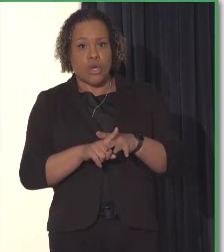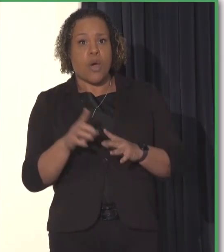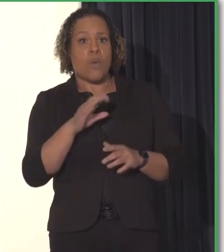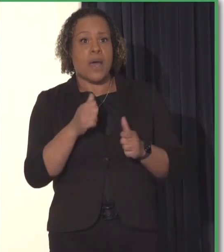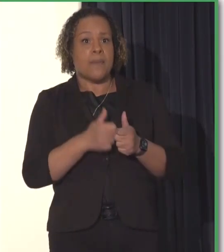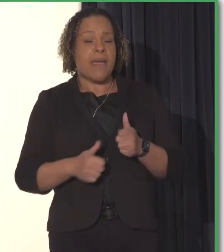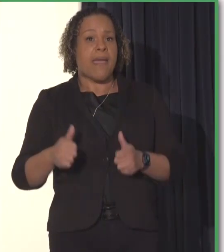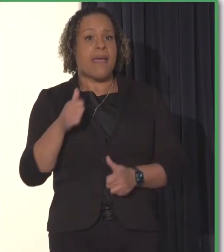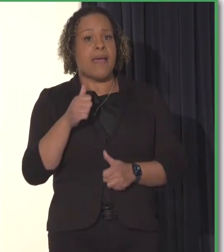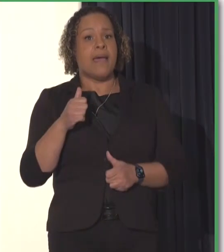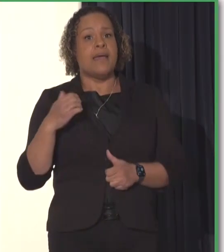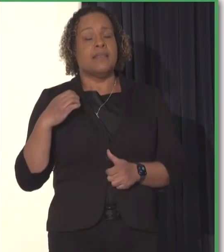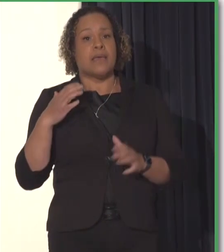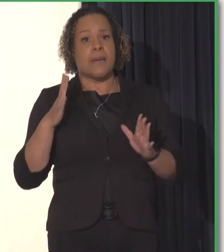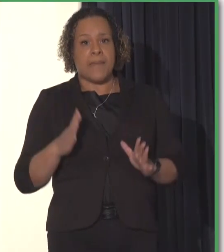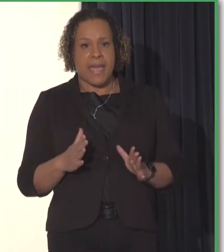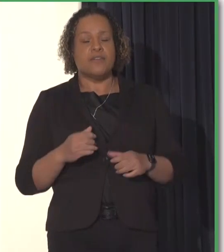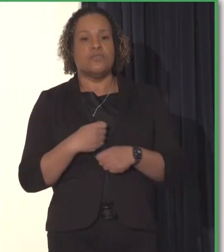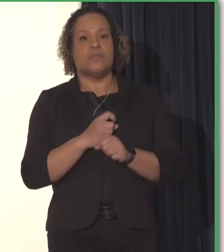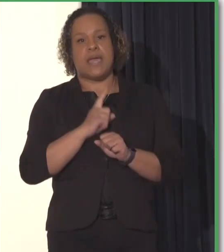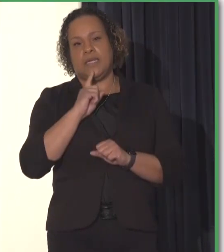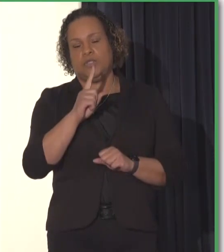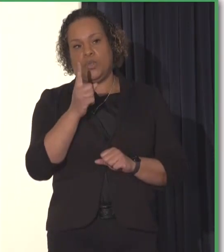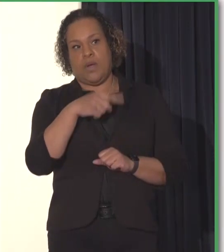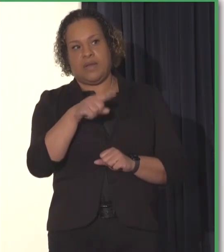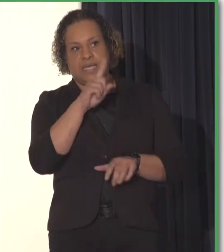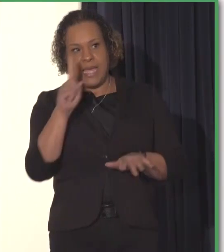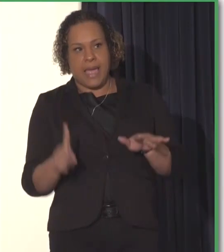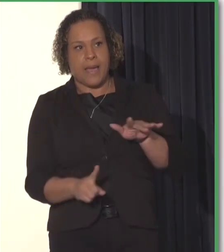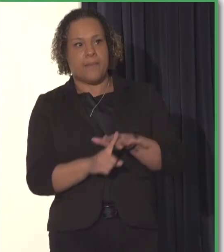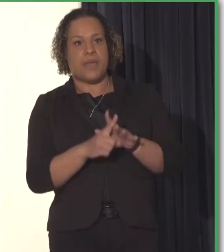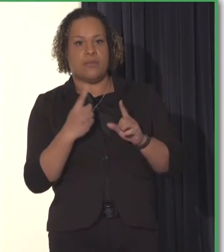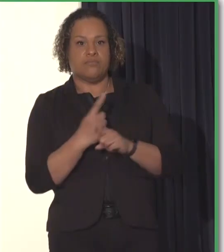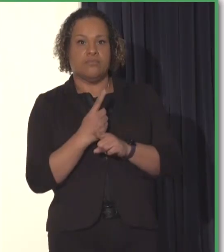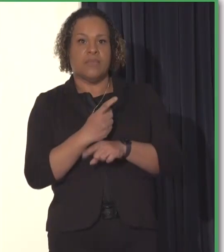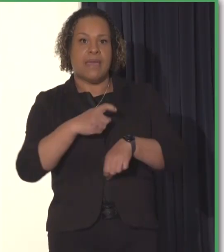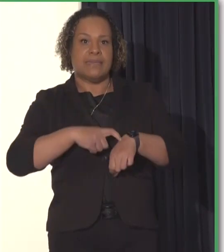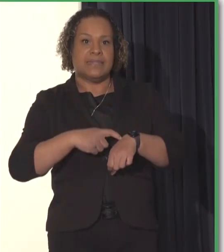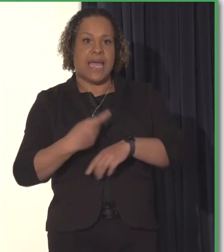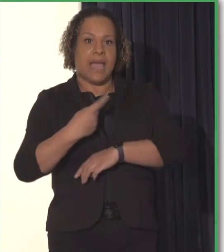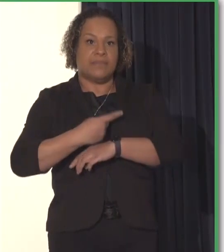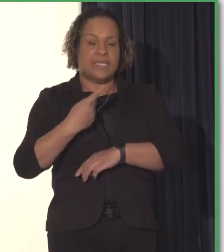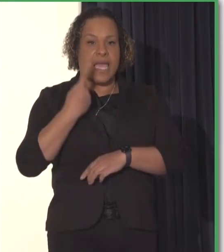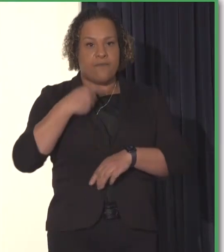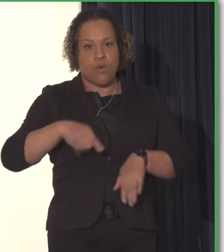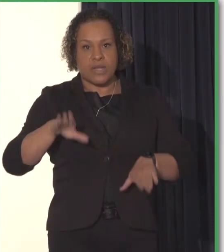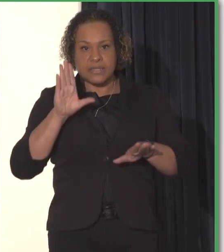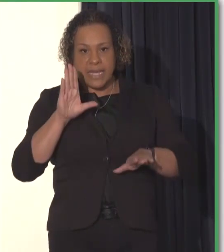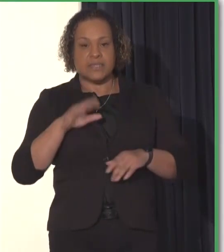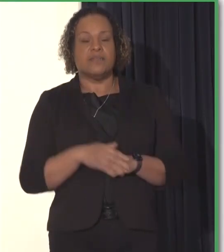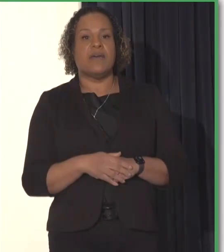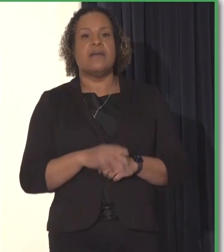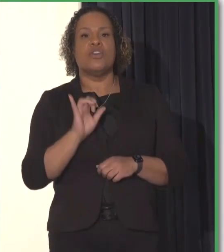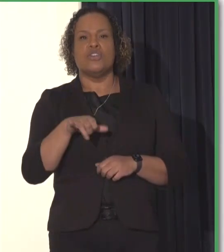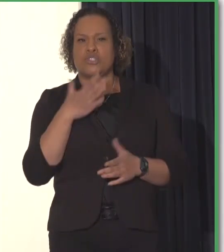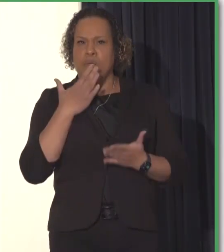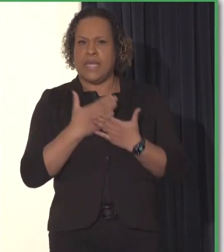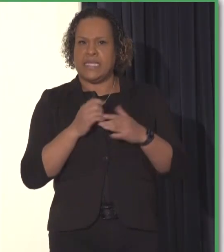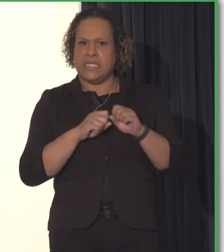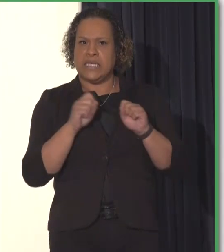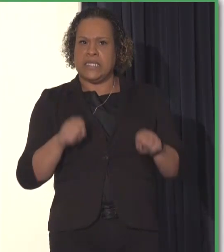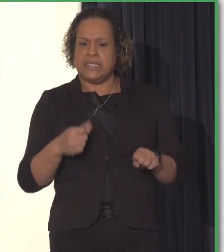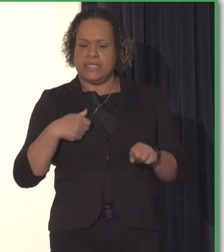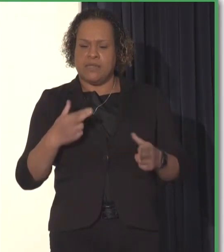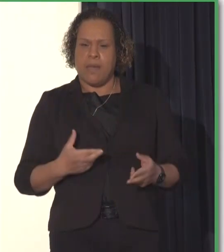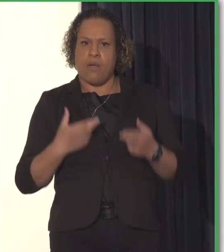the officers do appear at the date and time that they're supposed to testify. So it's a good system, and I recommend both